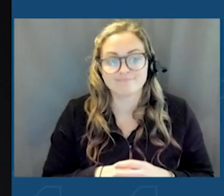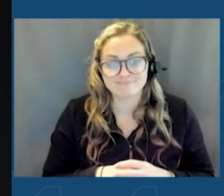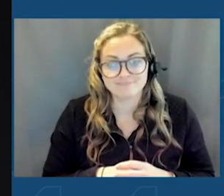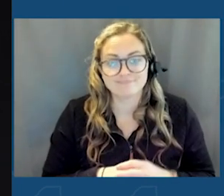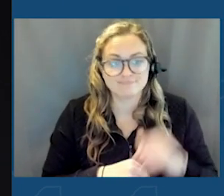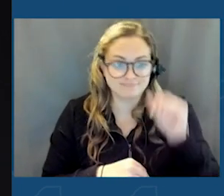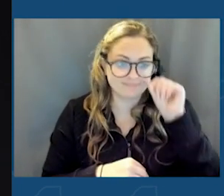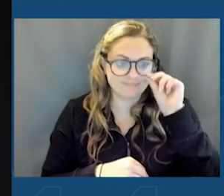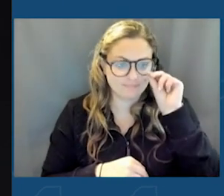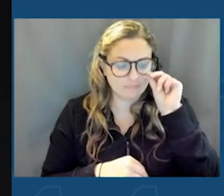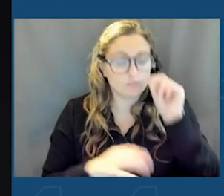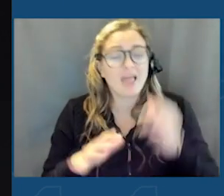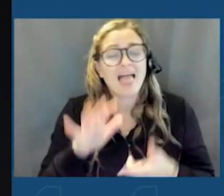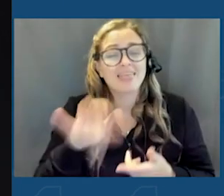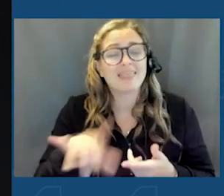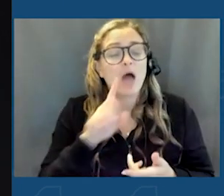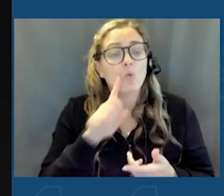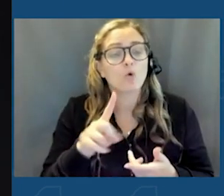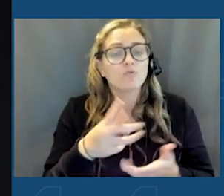that'll go for